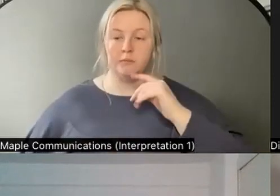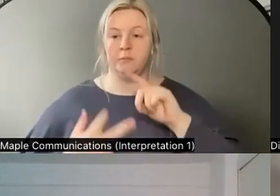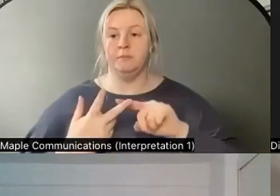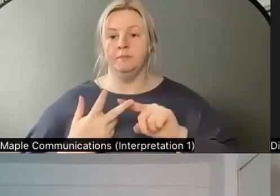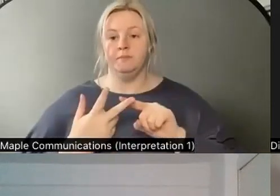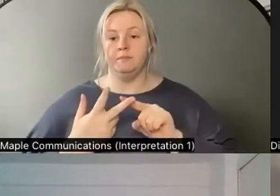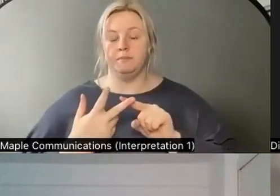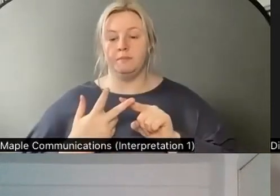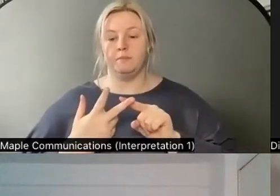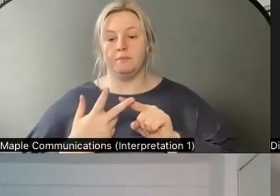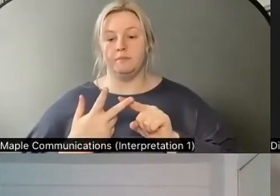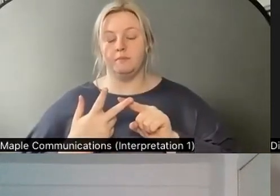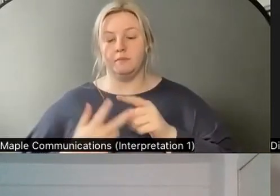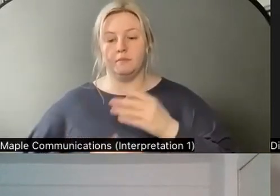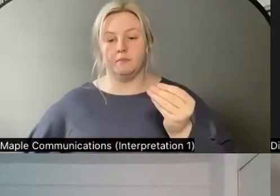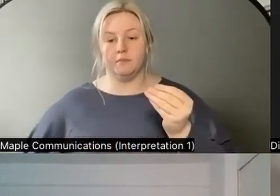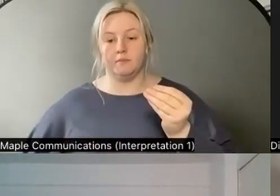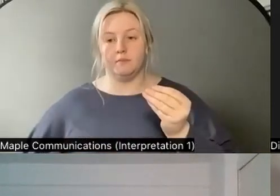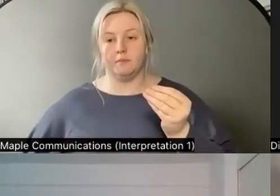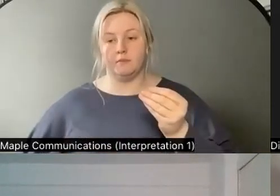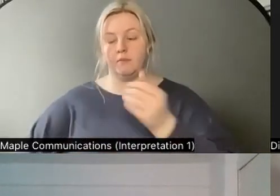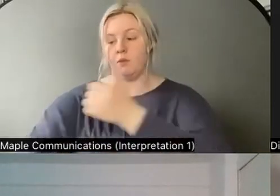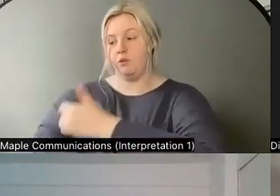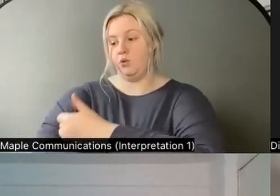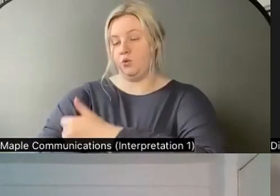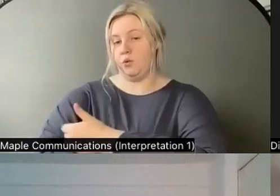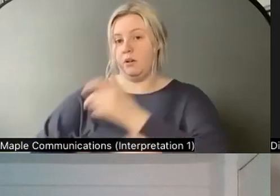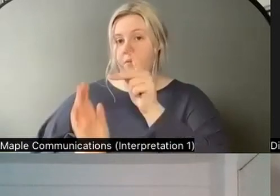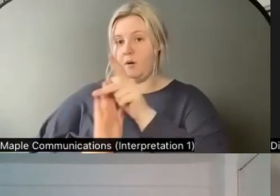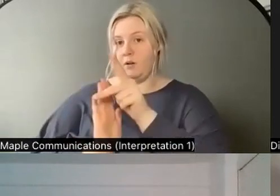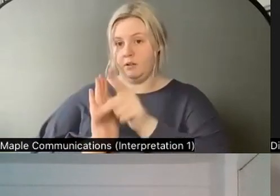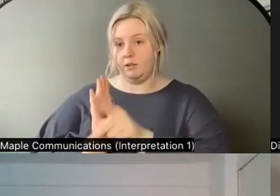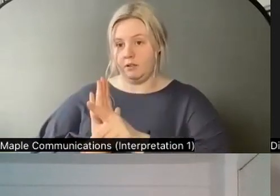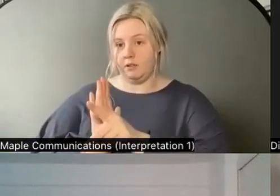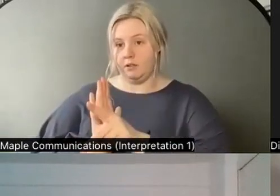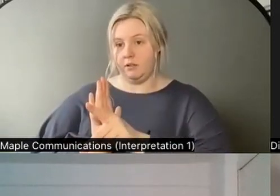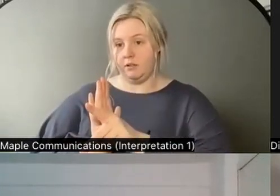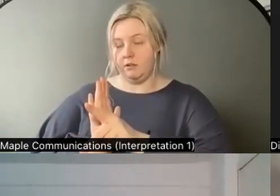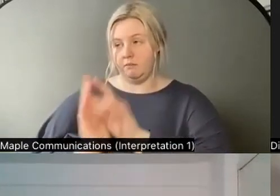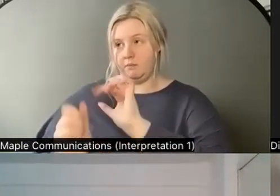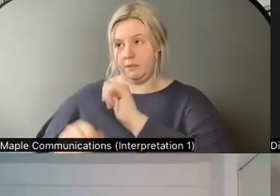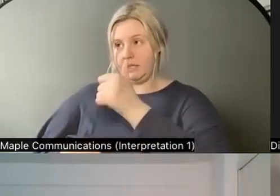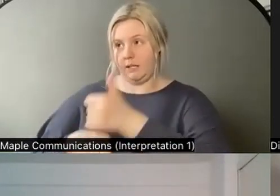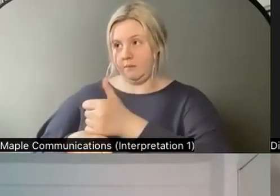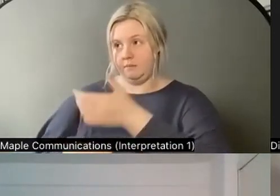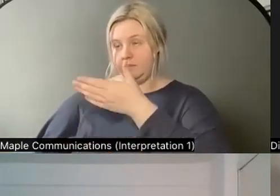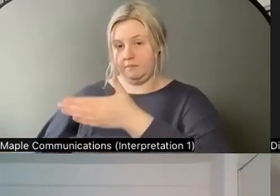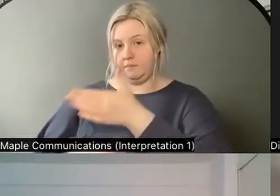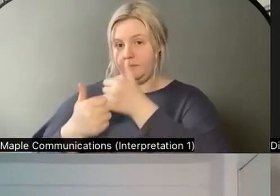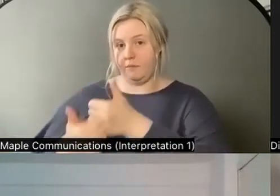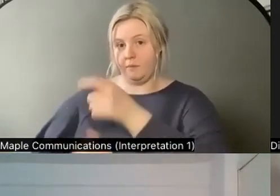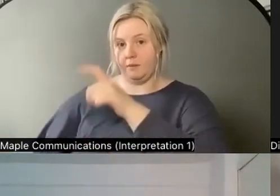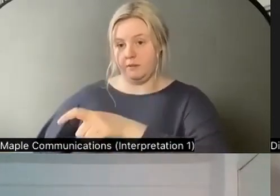and the drug policies are such as they are, it